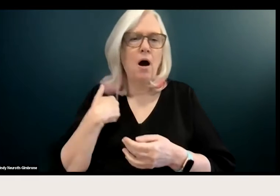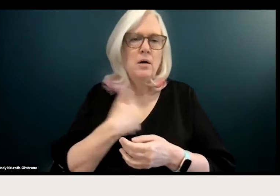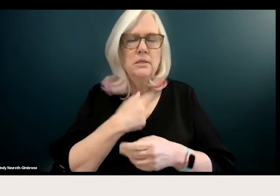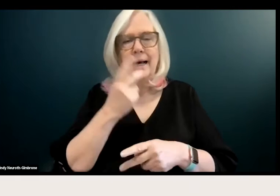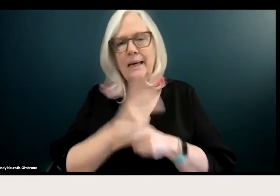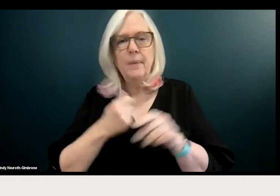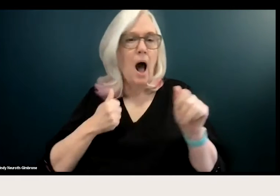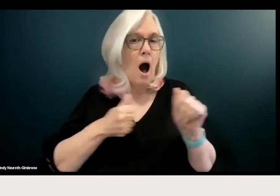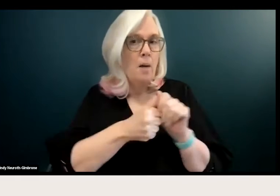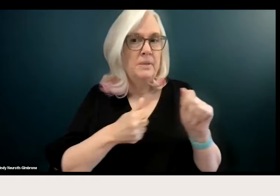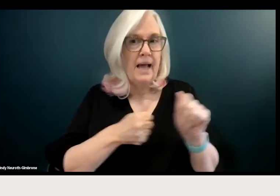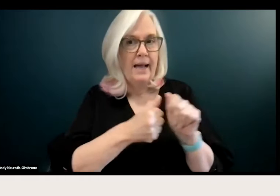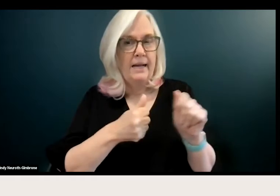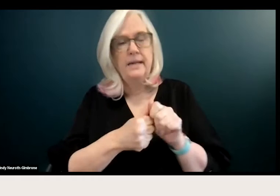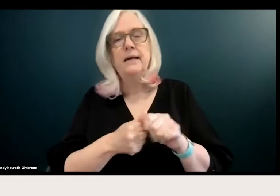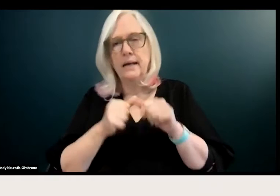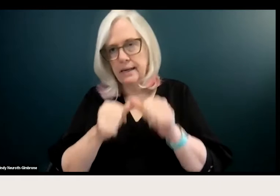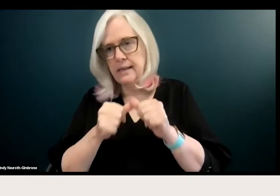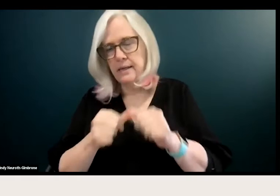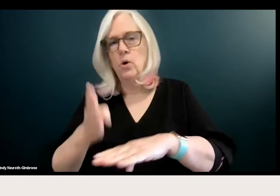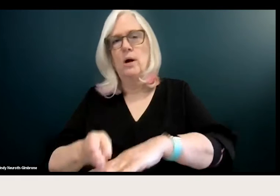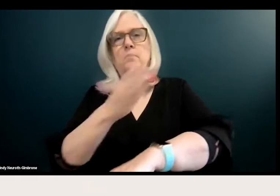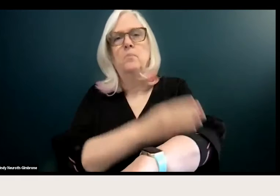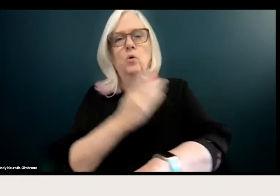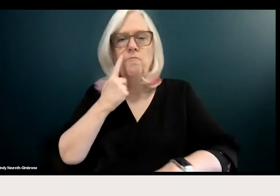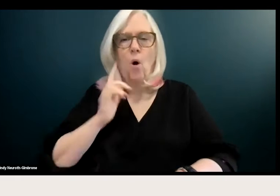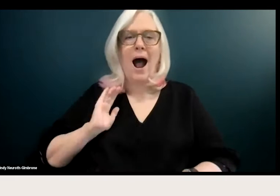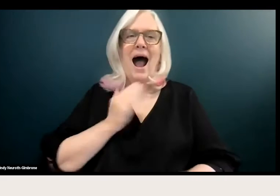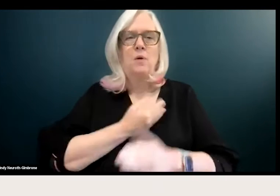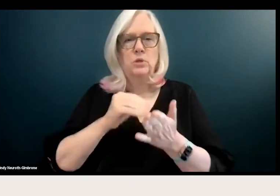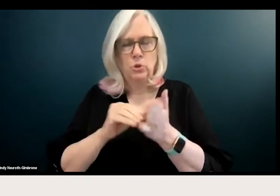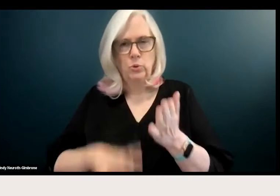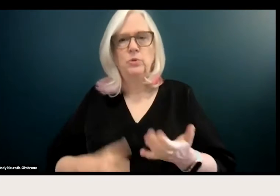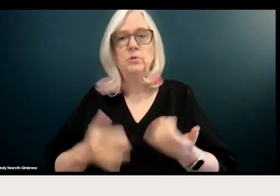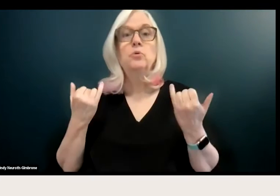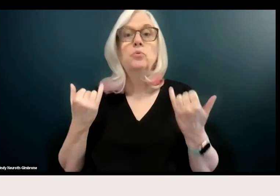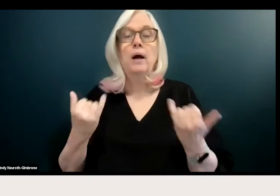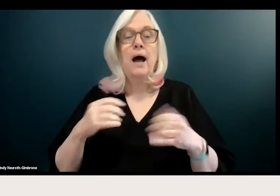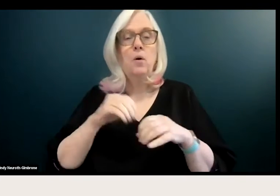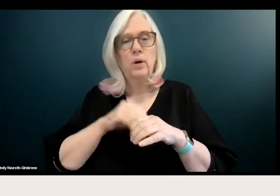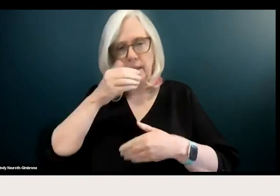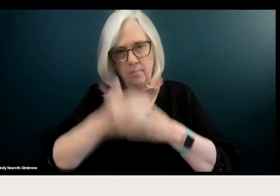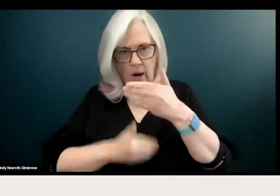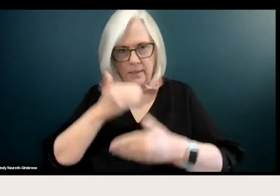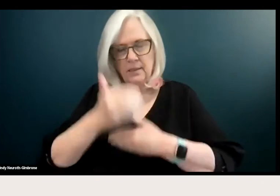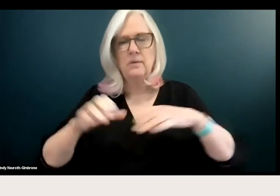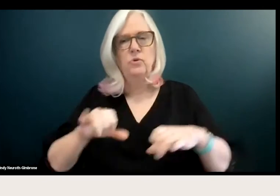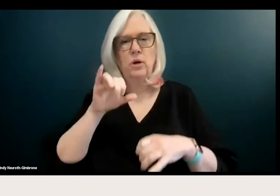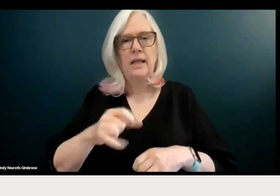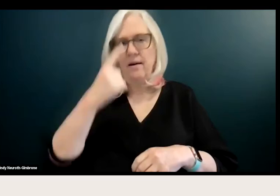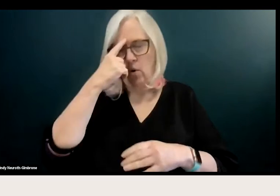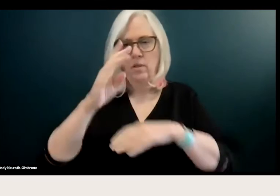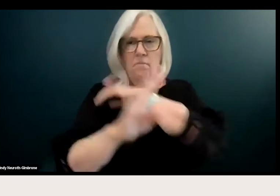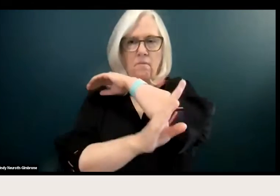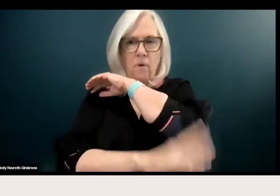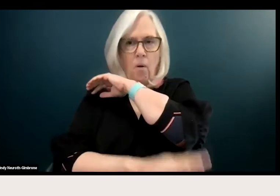updated and keep improving it for our students. So we are currently in the process of doing this for the fall.